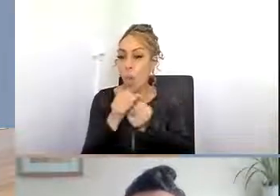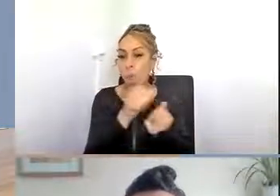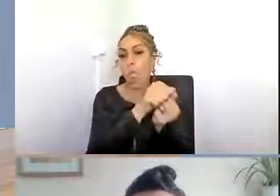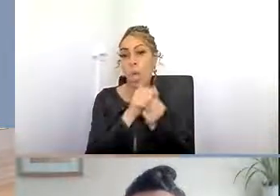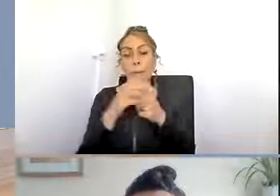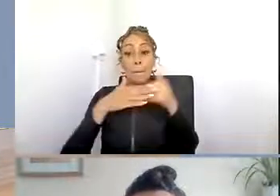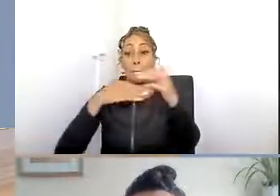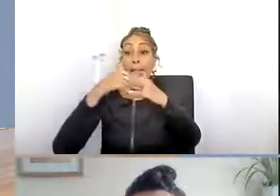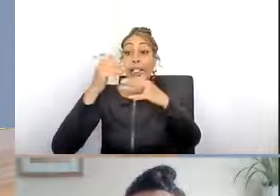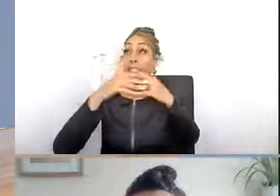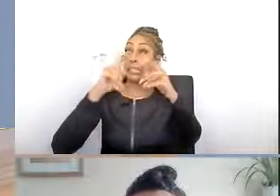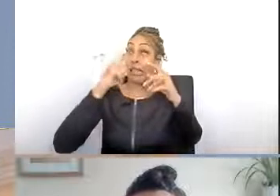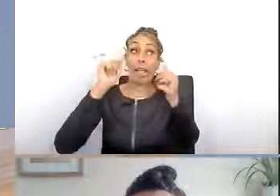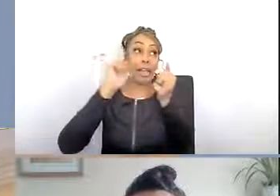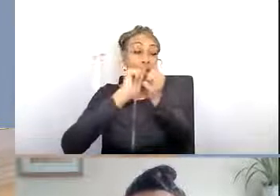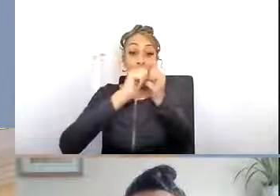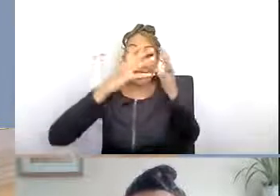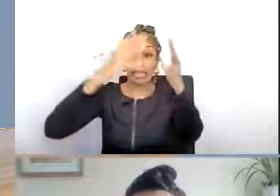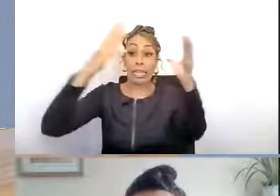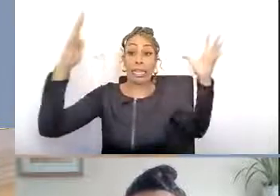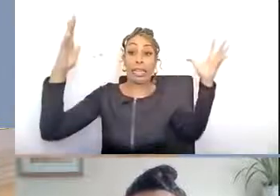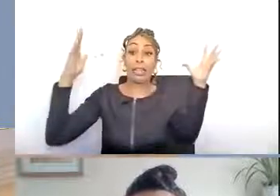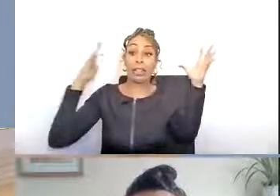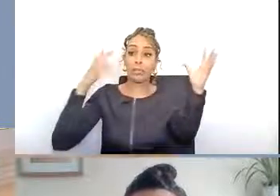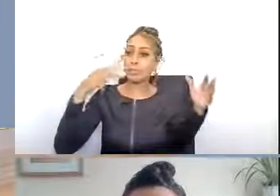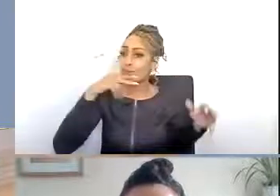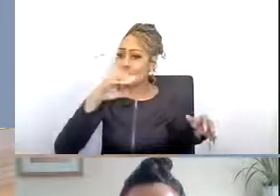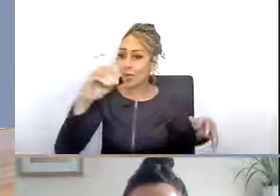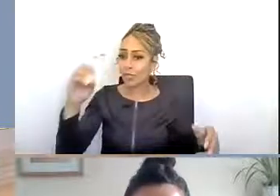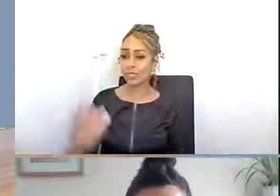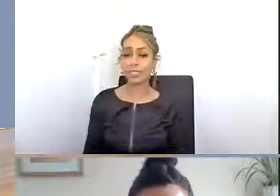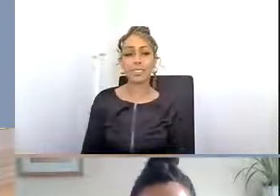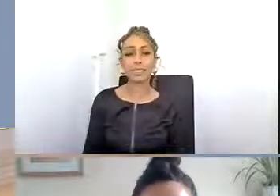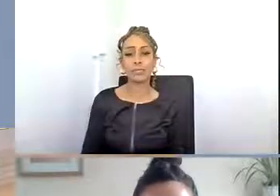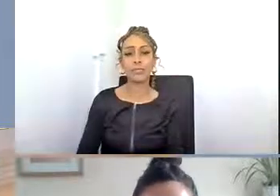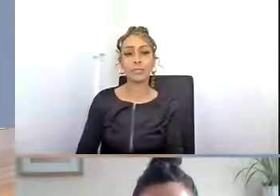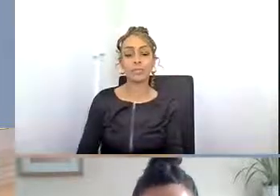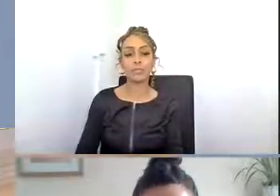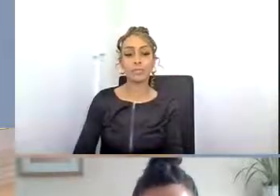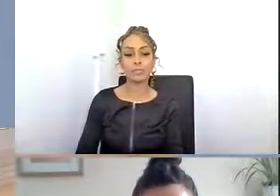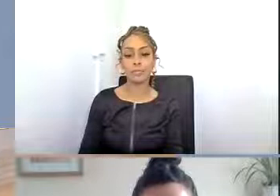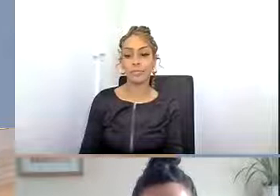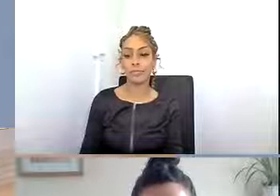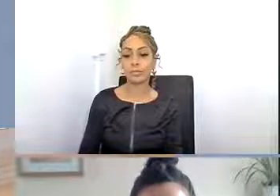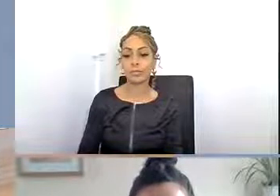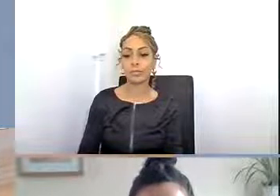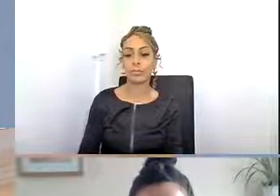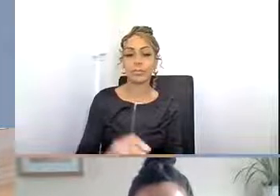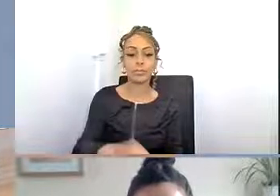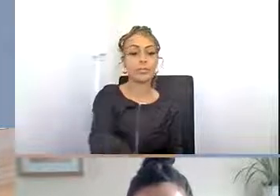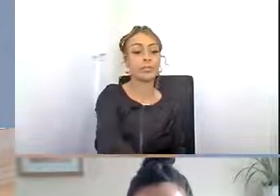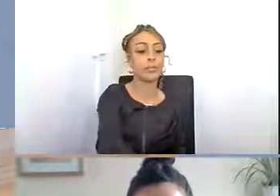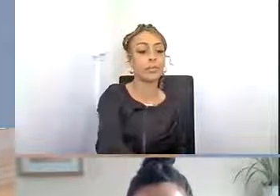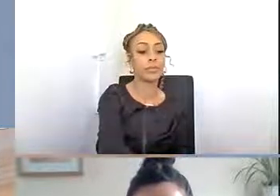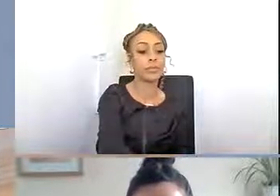fact, couldn't house the size that the collection had become. Actually, today, 2021, we're